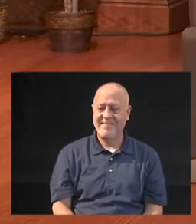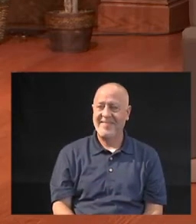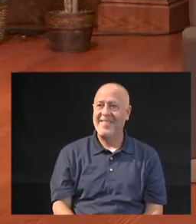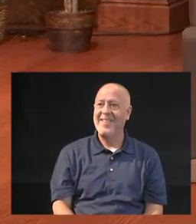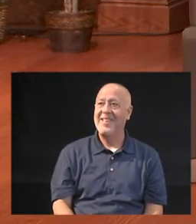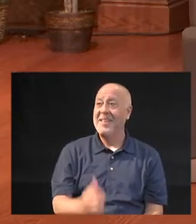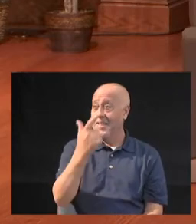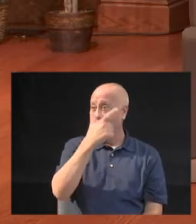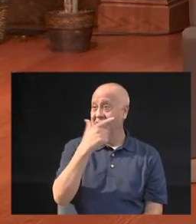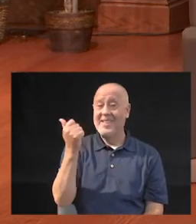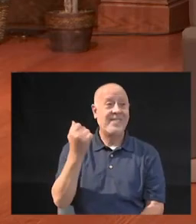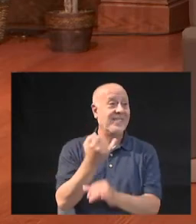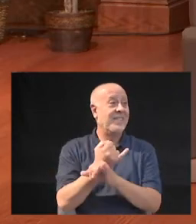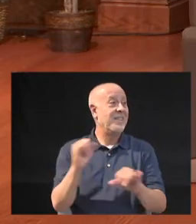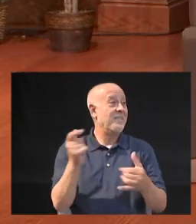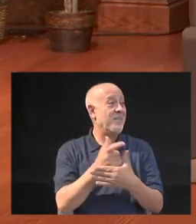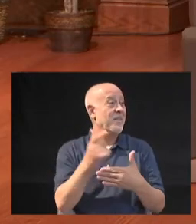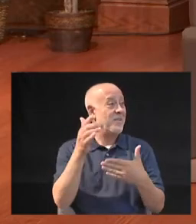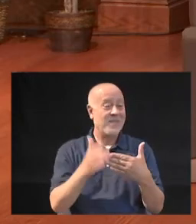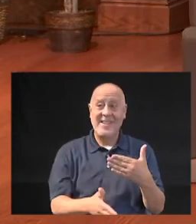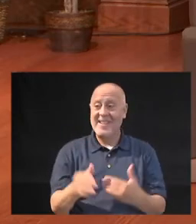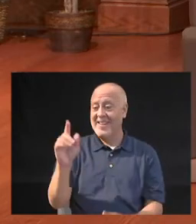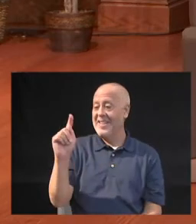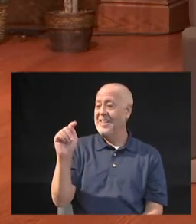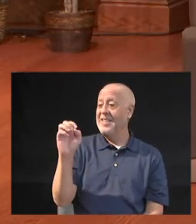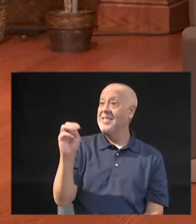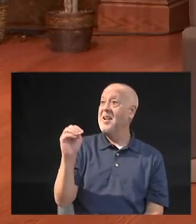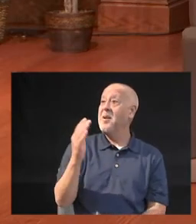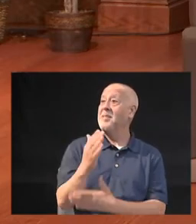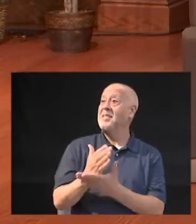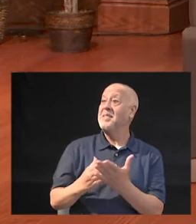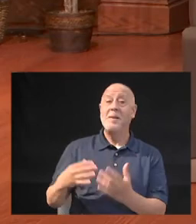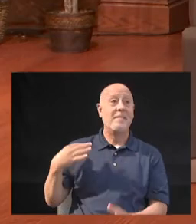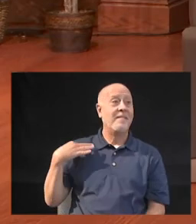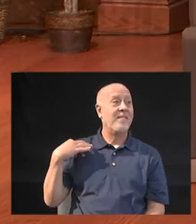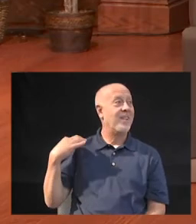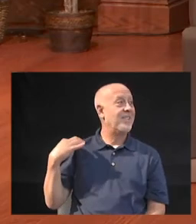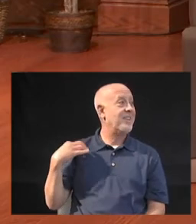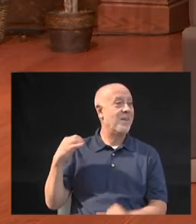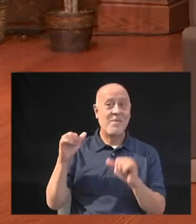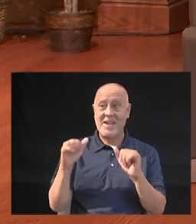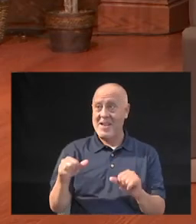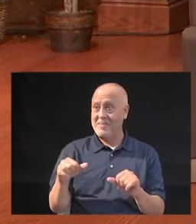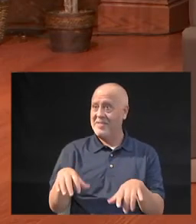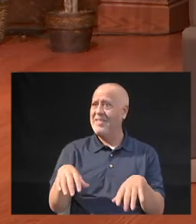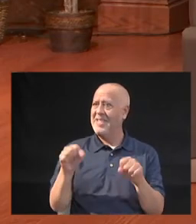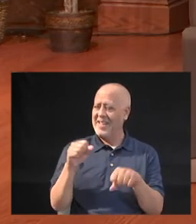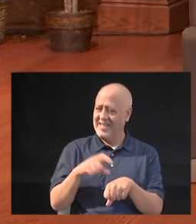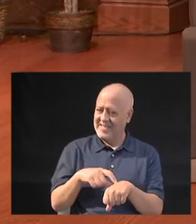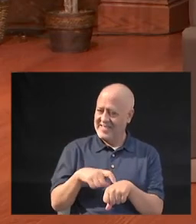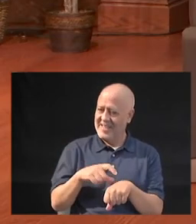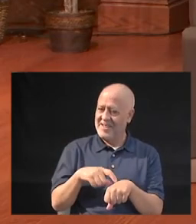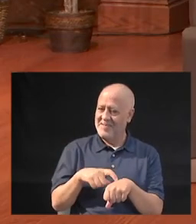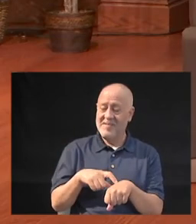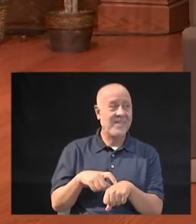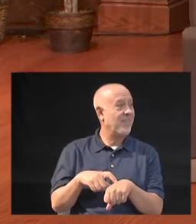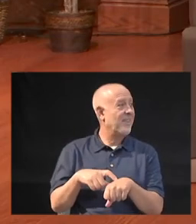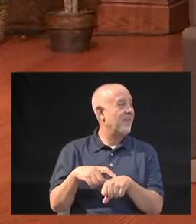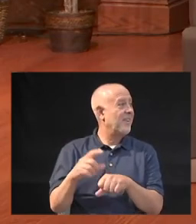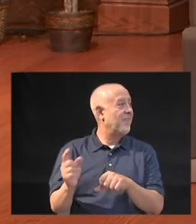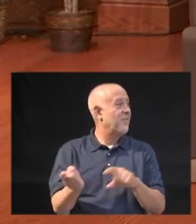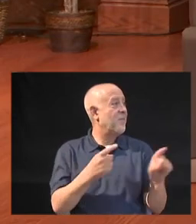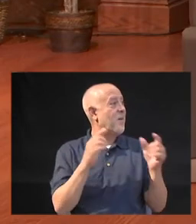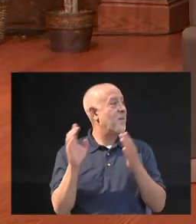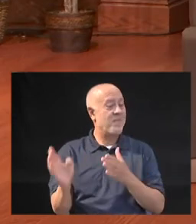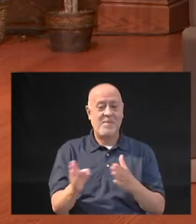Since it is Independence Day weekend, Tom and some of our volunteers were able to take the time to go out and